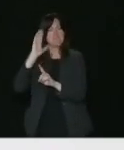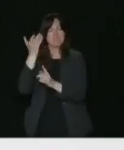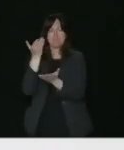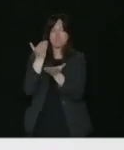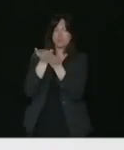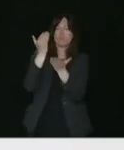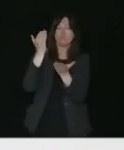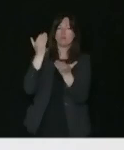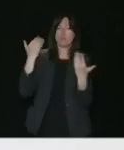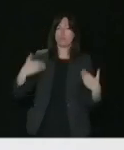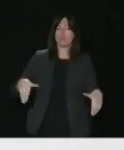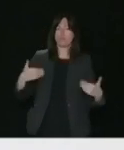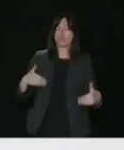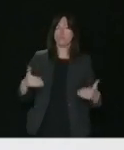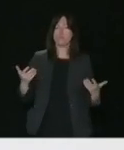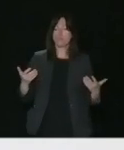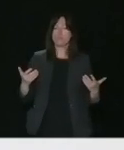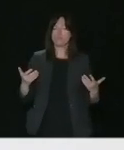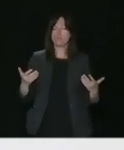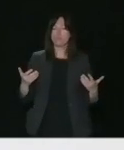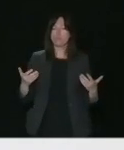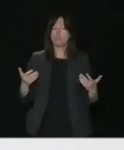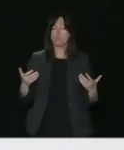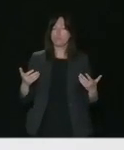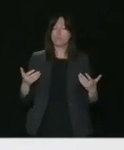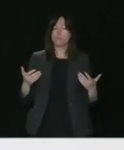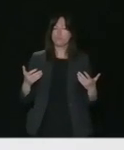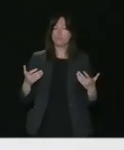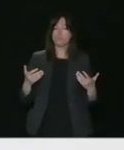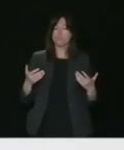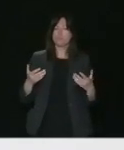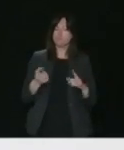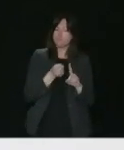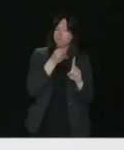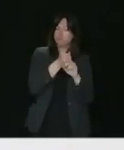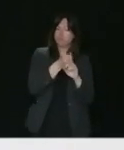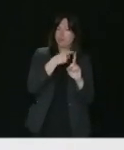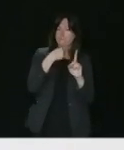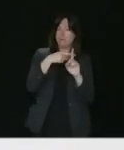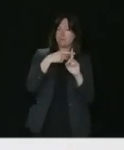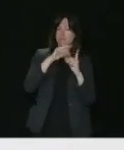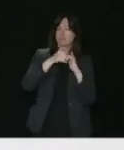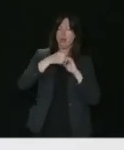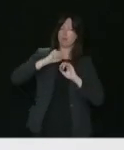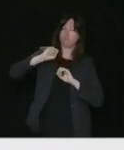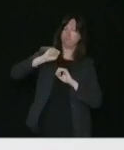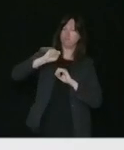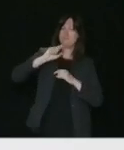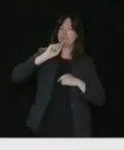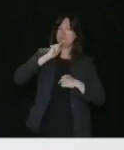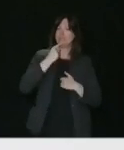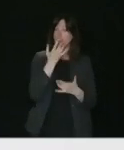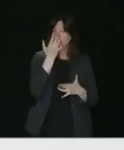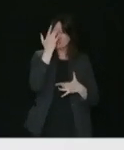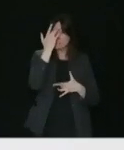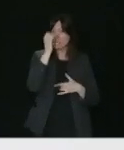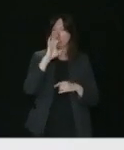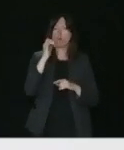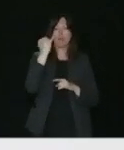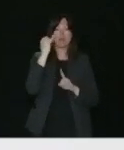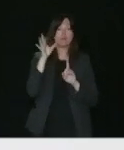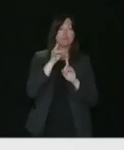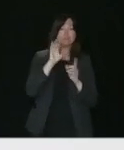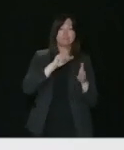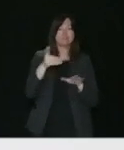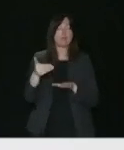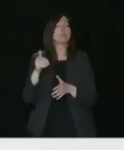to have a very important sort of impact in terms of preventing a serious illness and death. So I think that needs to be stated up